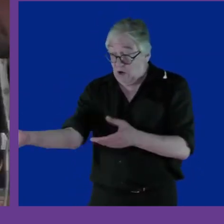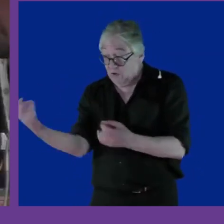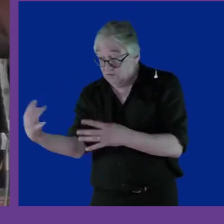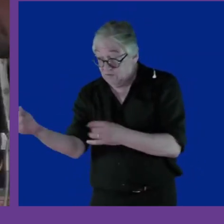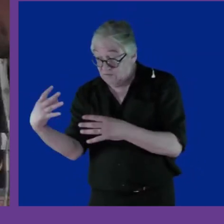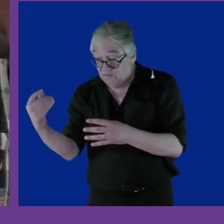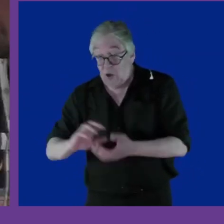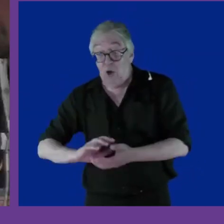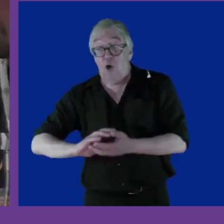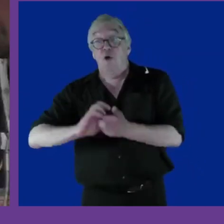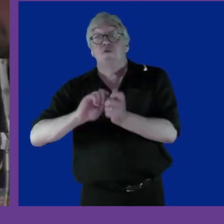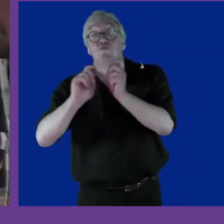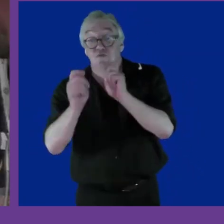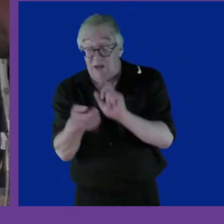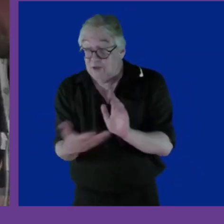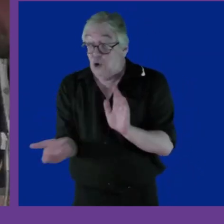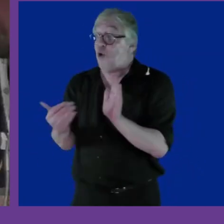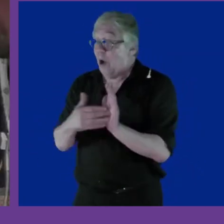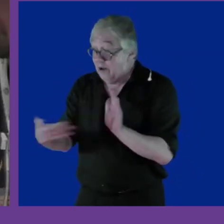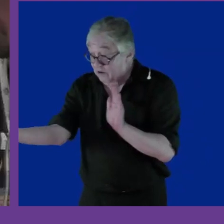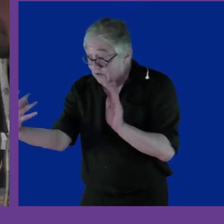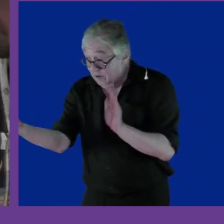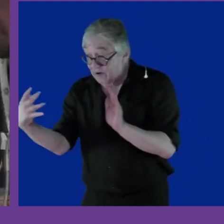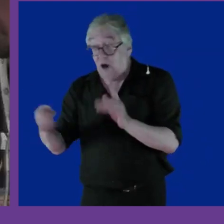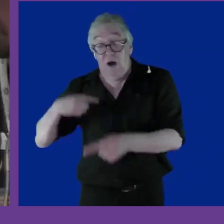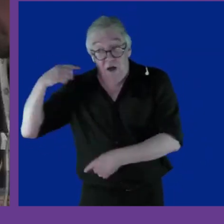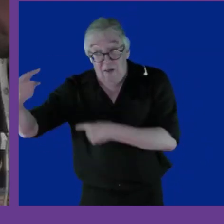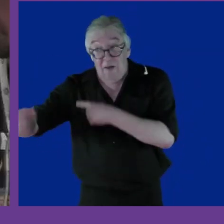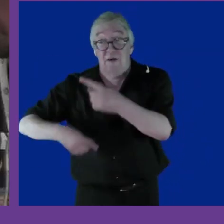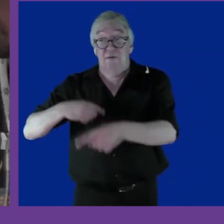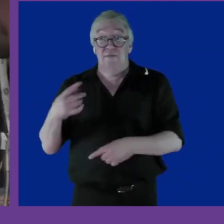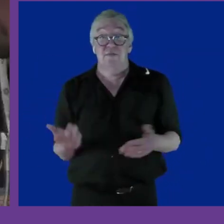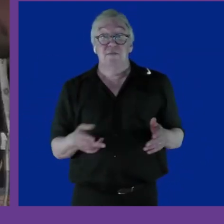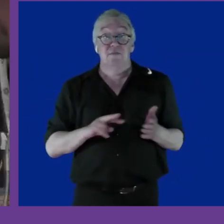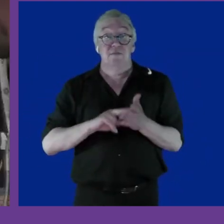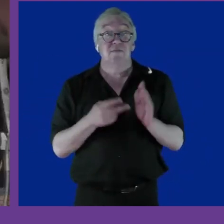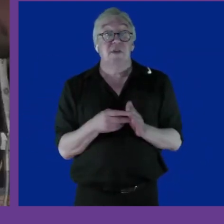those boxes. You're not just you know, ensuring compliance with EAA, but you